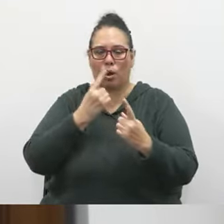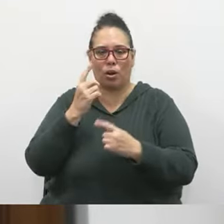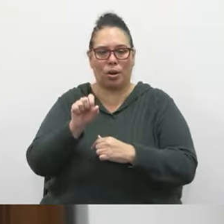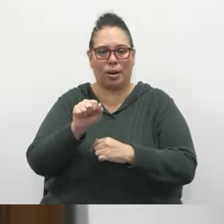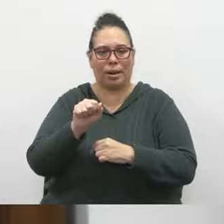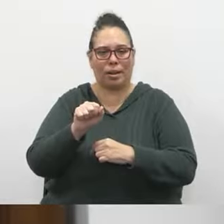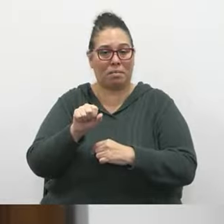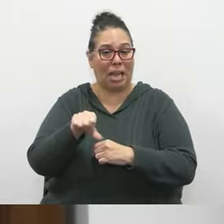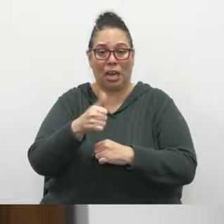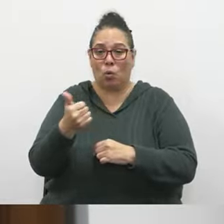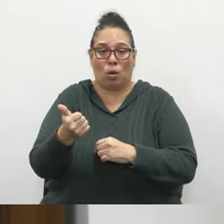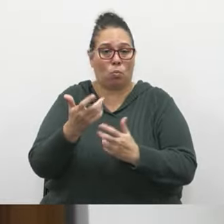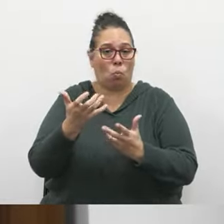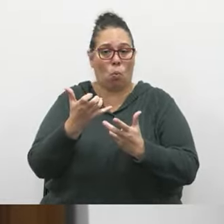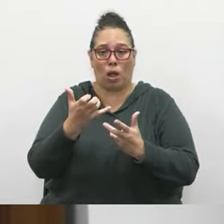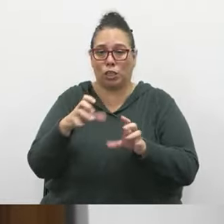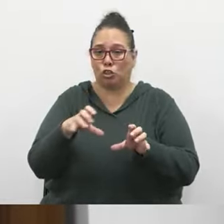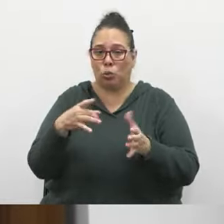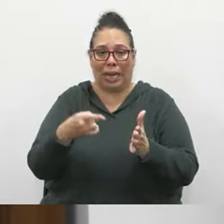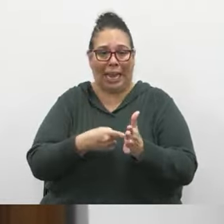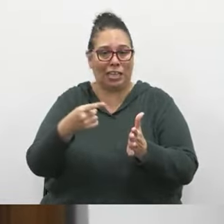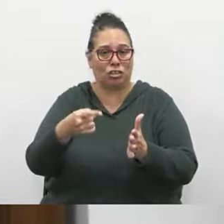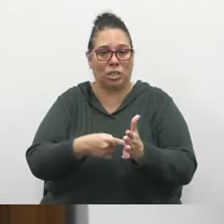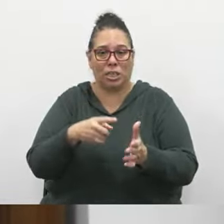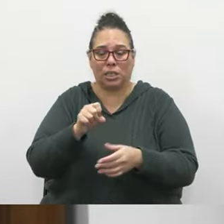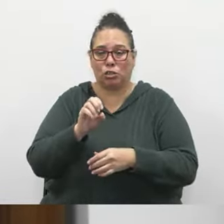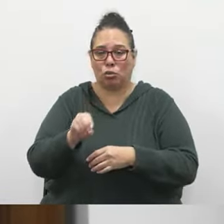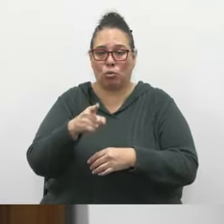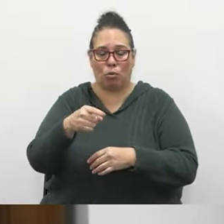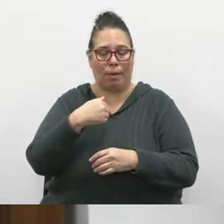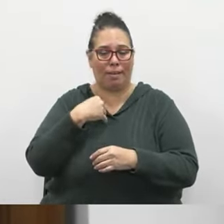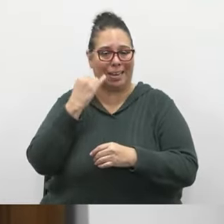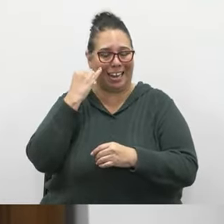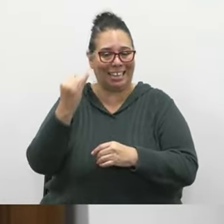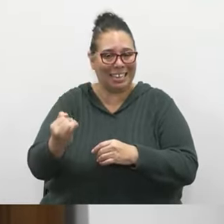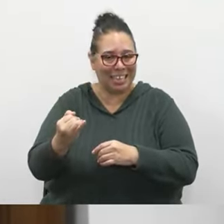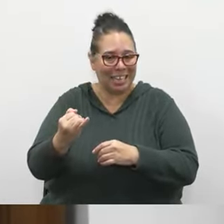like to do that occasionally, just so you have an idea of